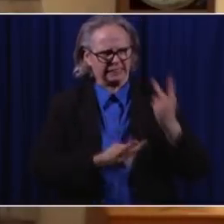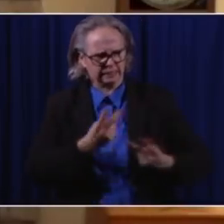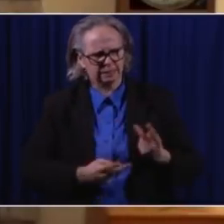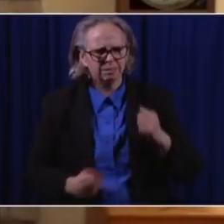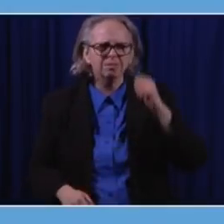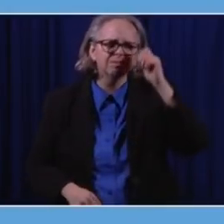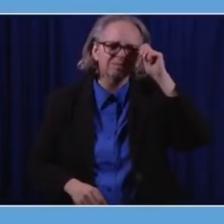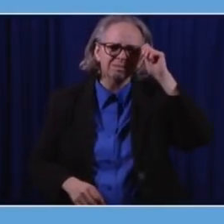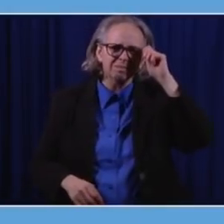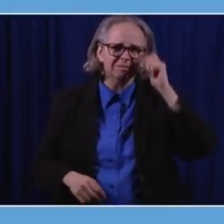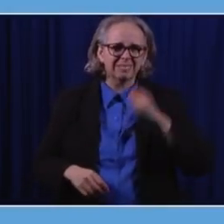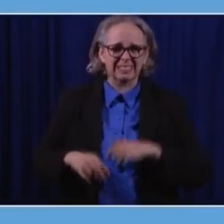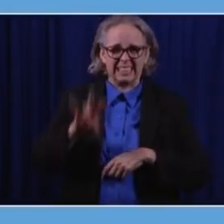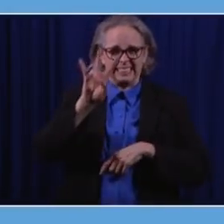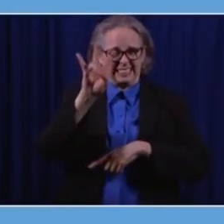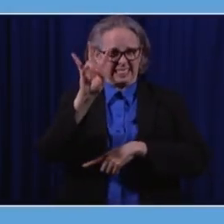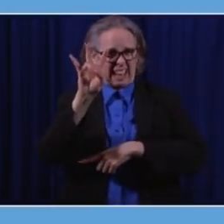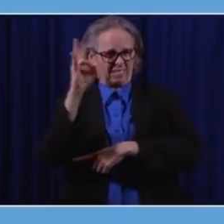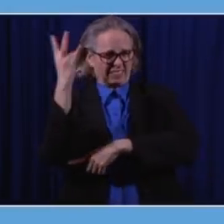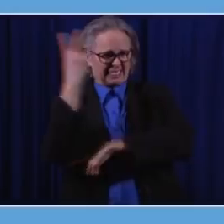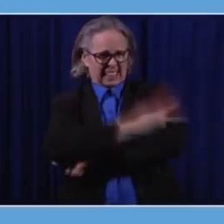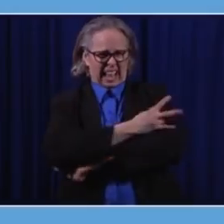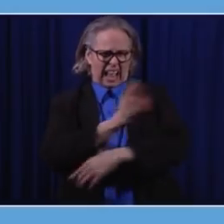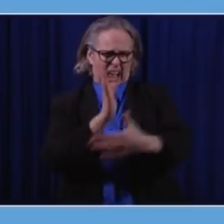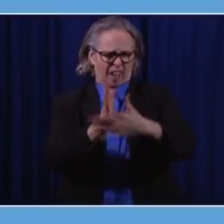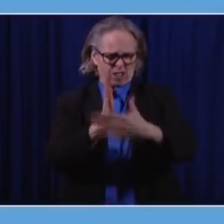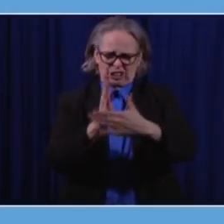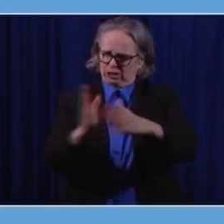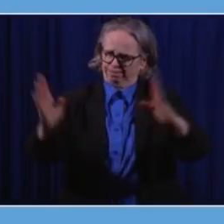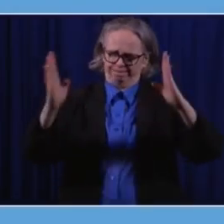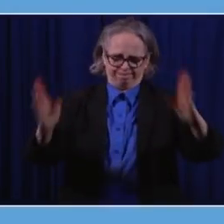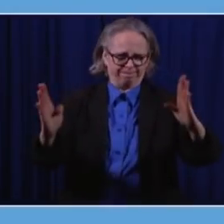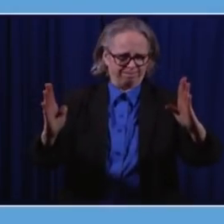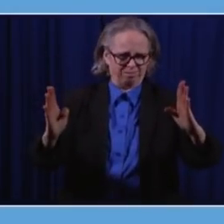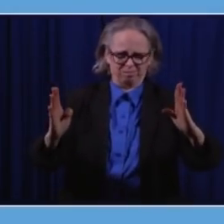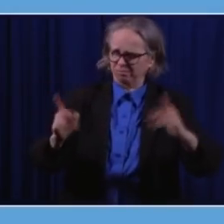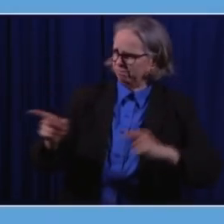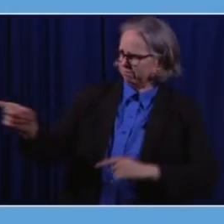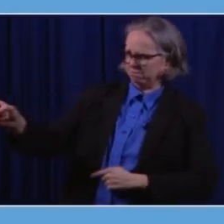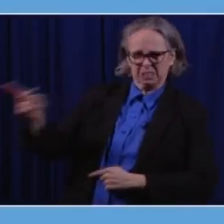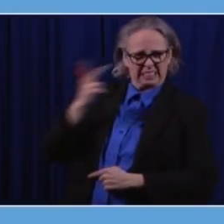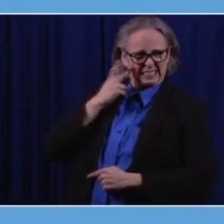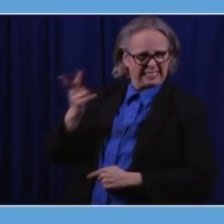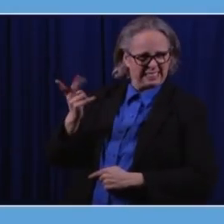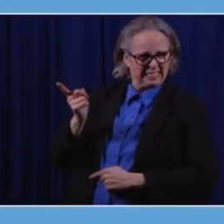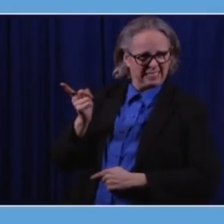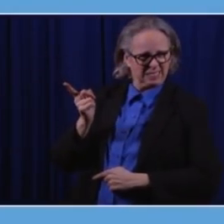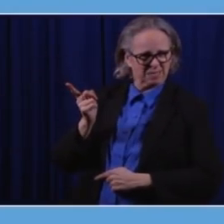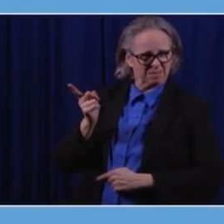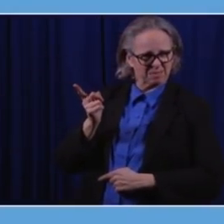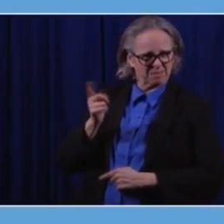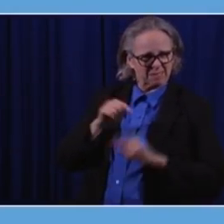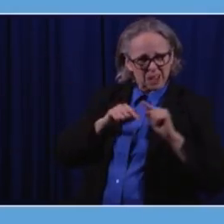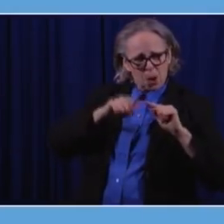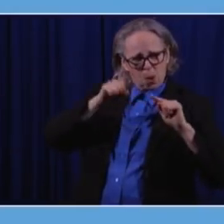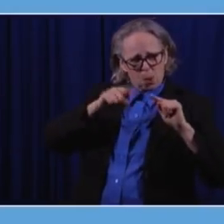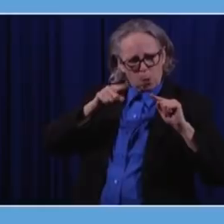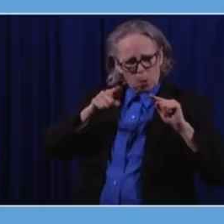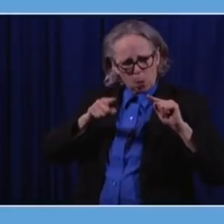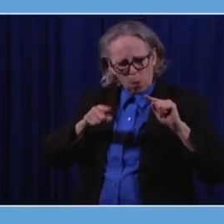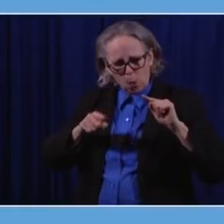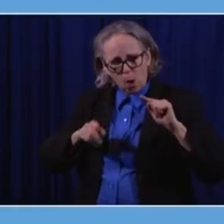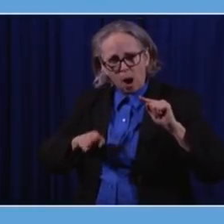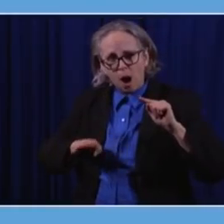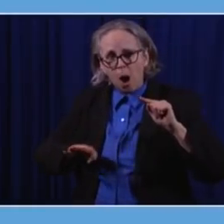centered moving average to provide a clear picture of the general trend. You can see that the number of people presenting to the emergency room has shot